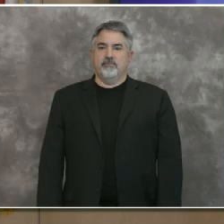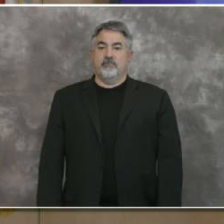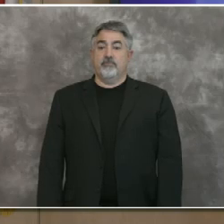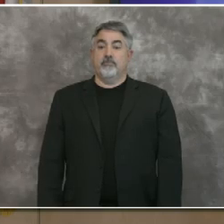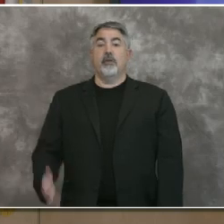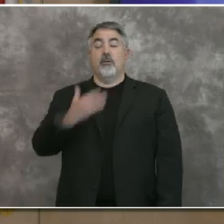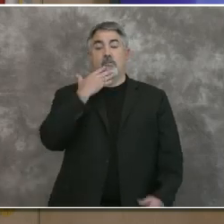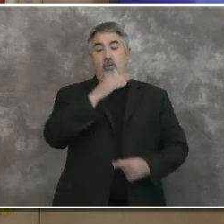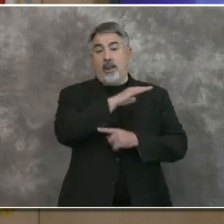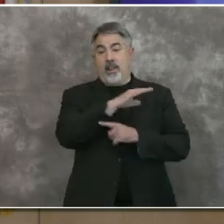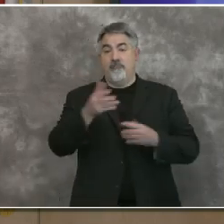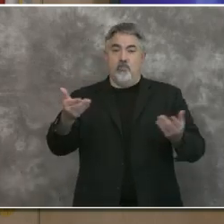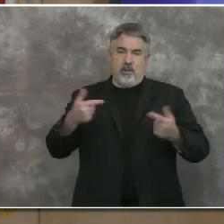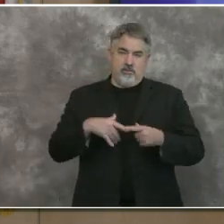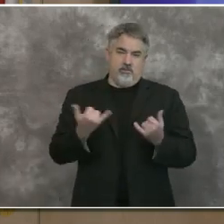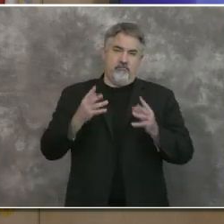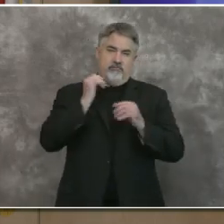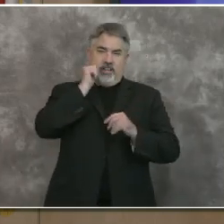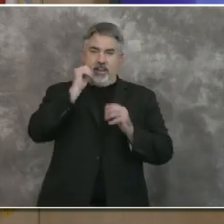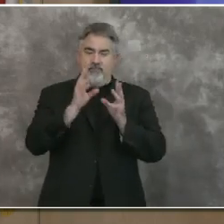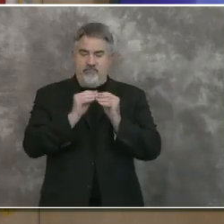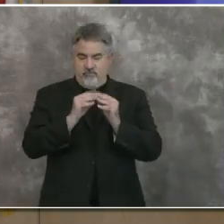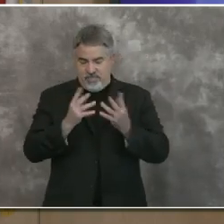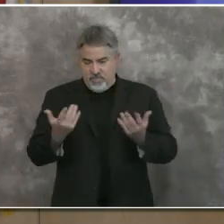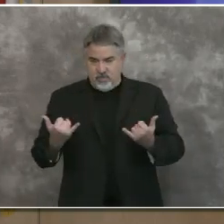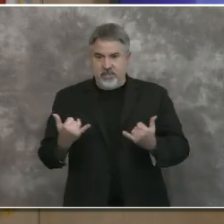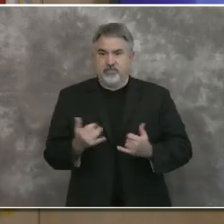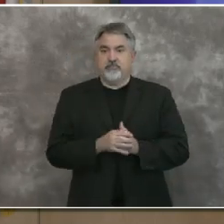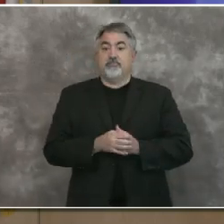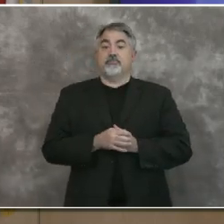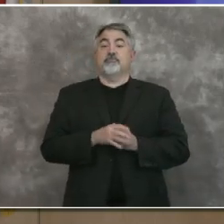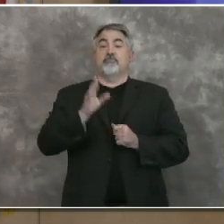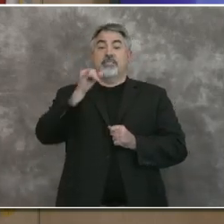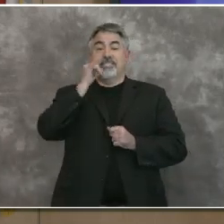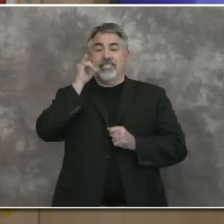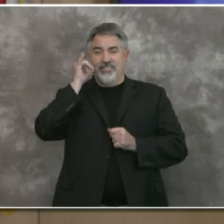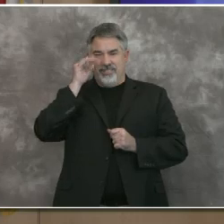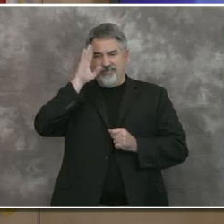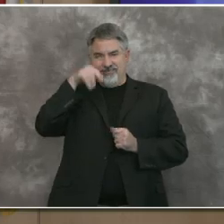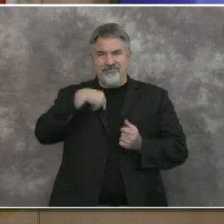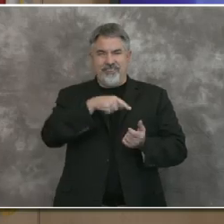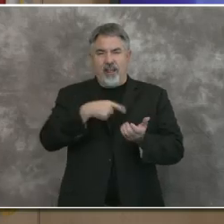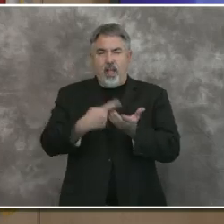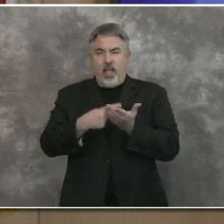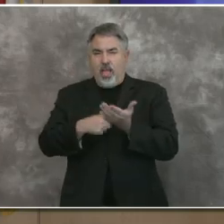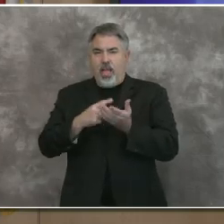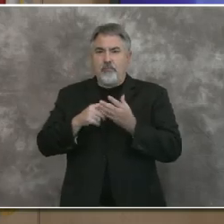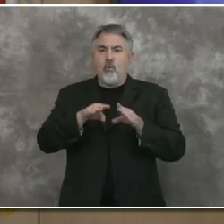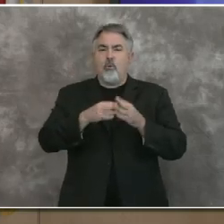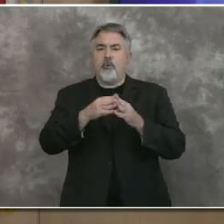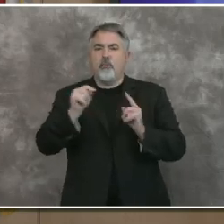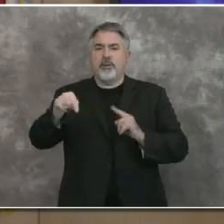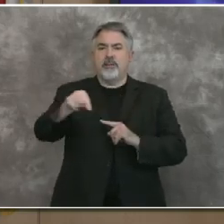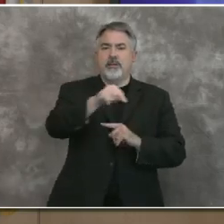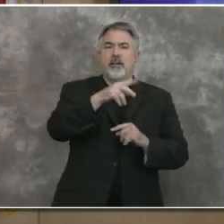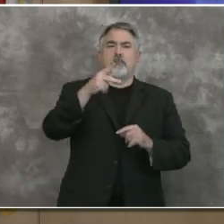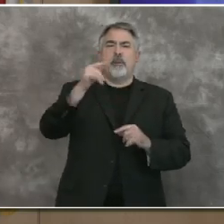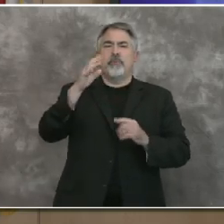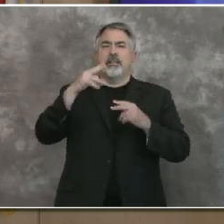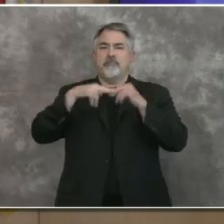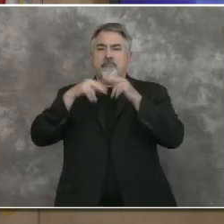Good afternoon and welcome to our daily media briefing. Yesterday we talked about the reopening to the public of some county